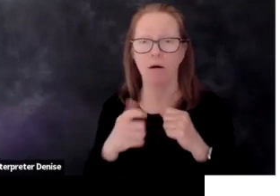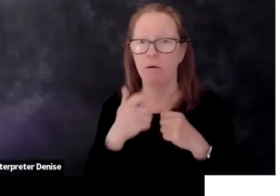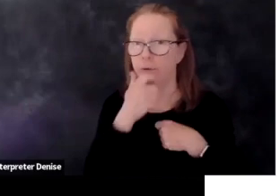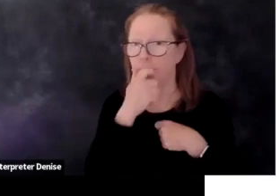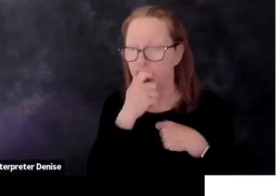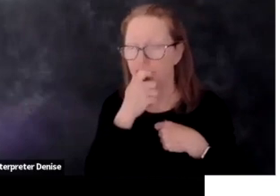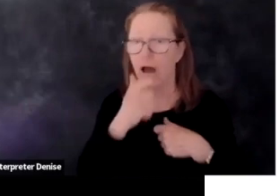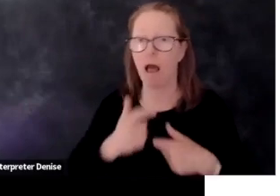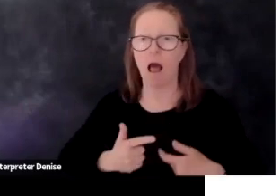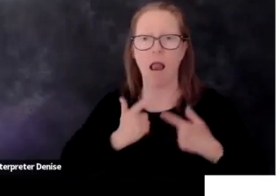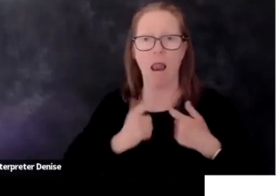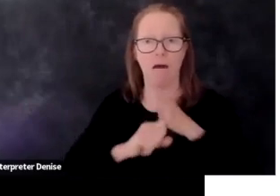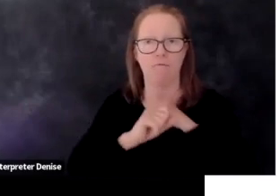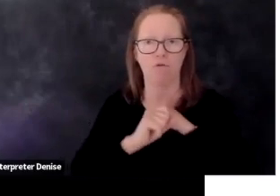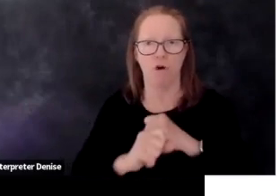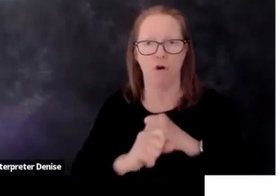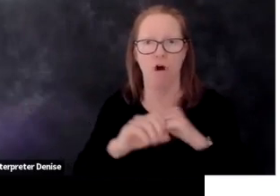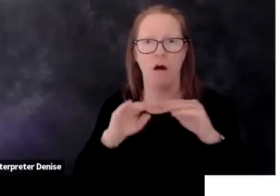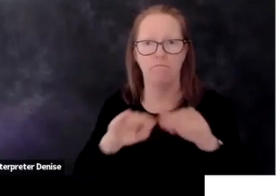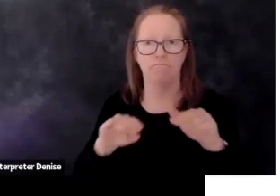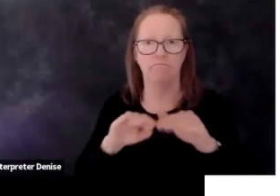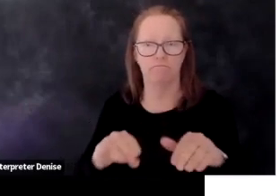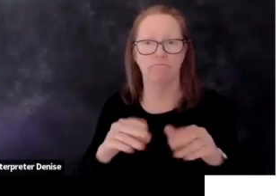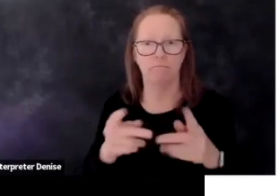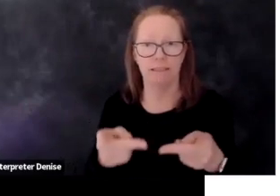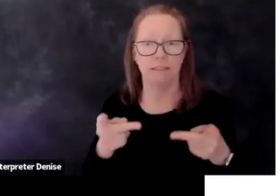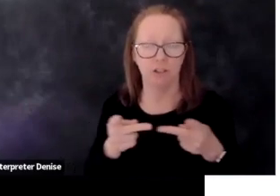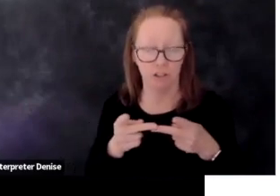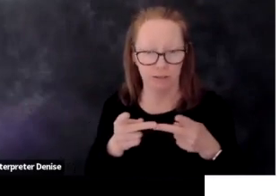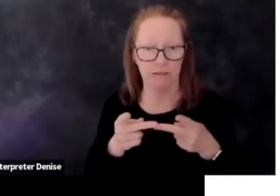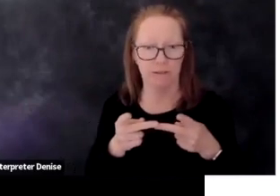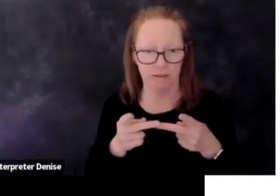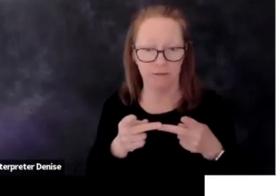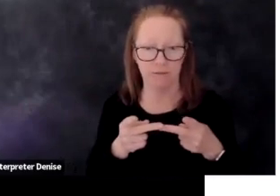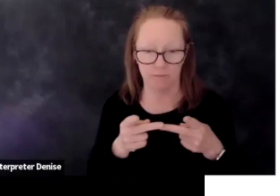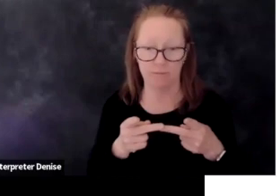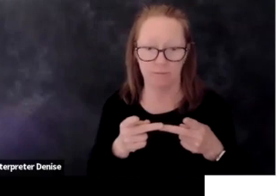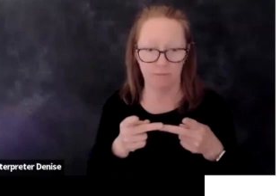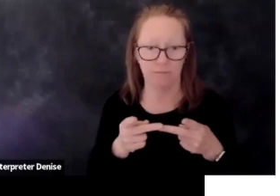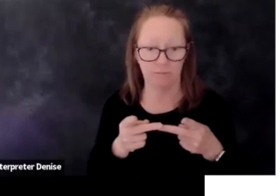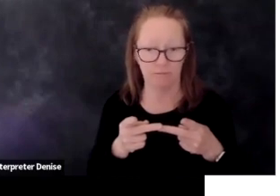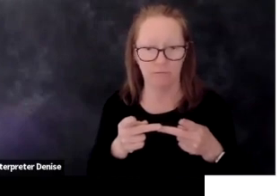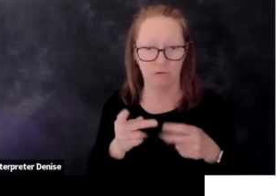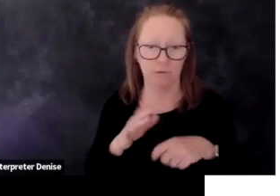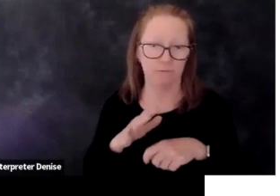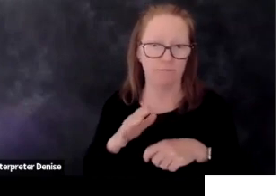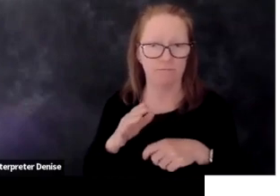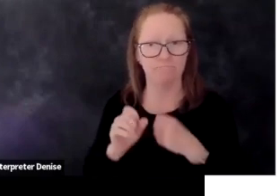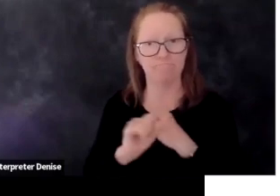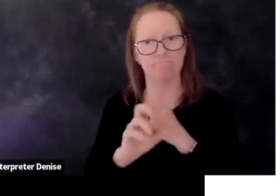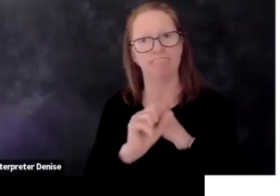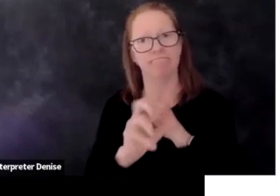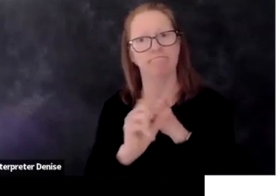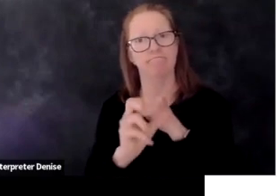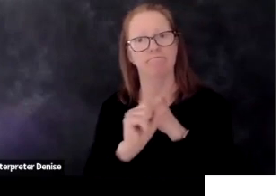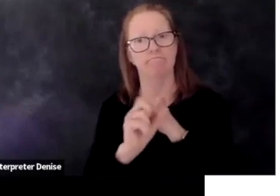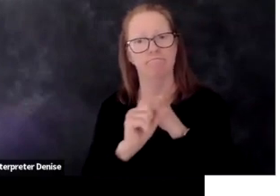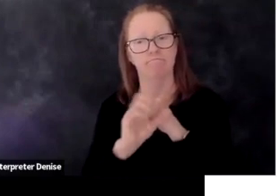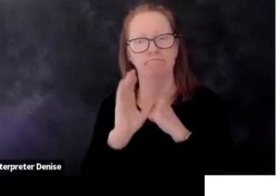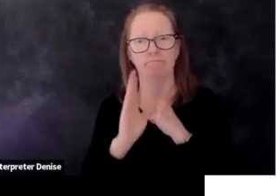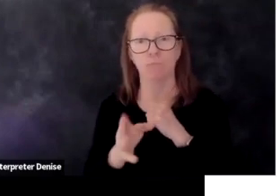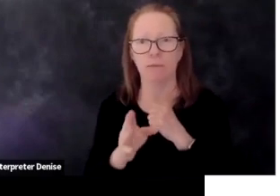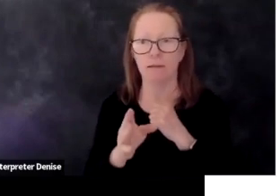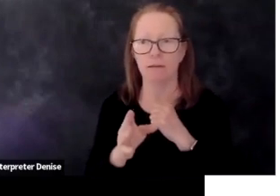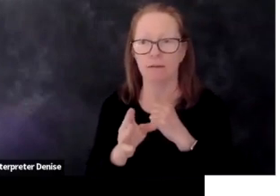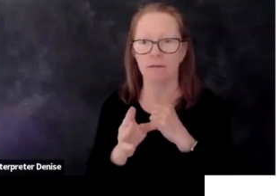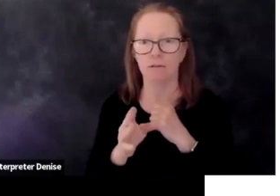job opportunities within GCR. So again, that is something we're looking as a means to modernize